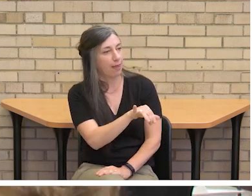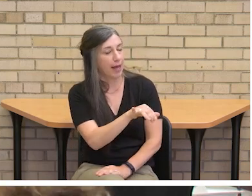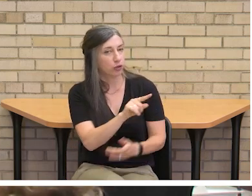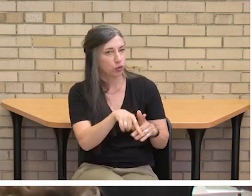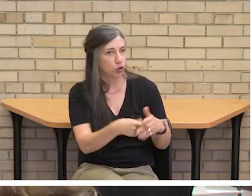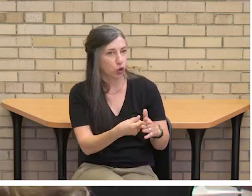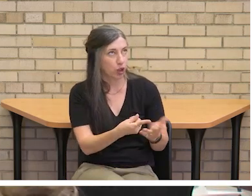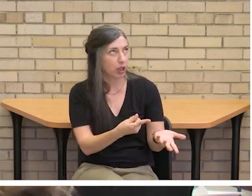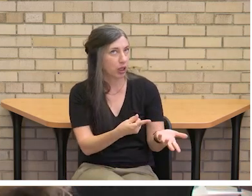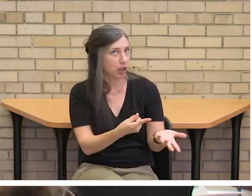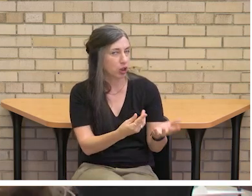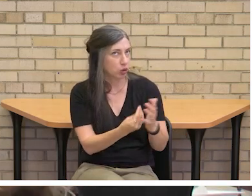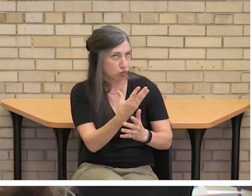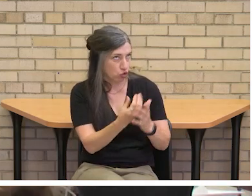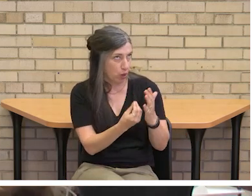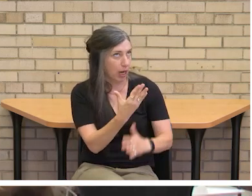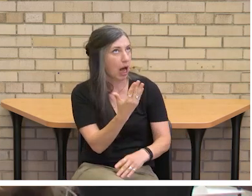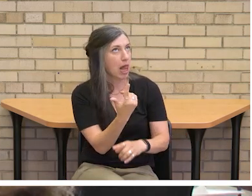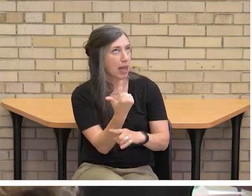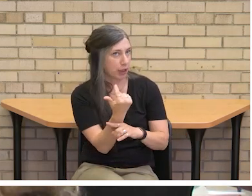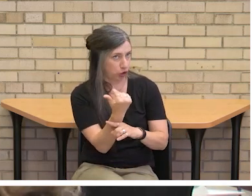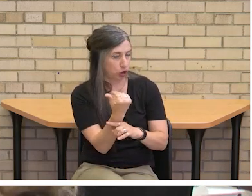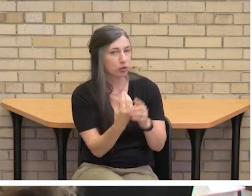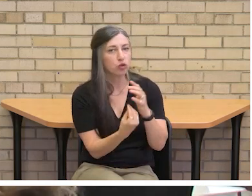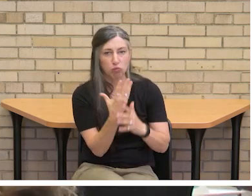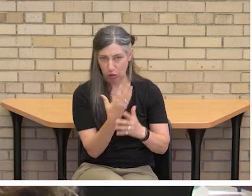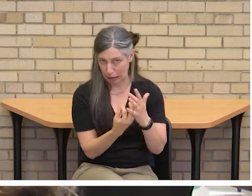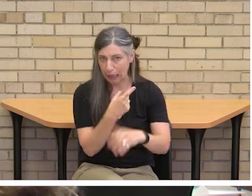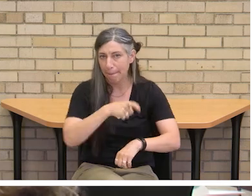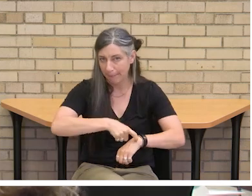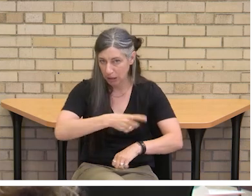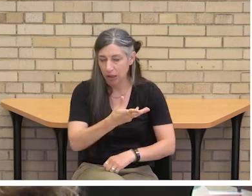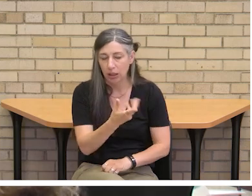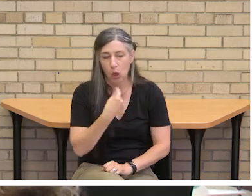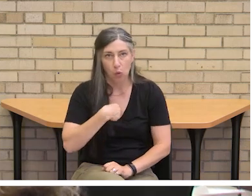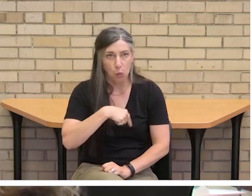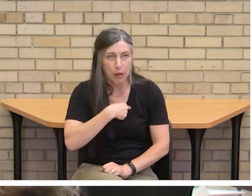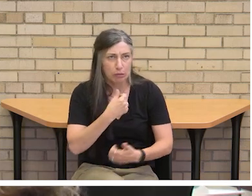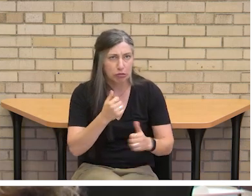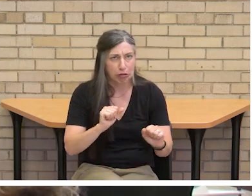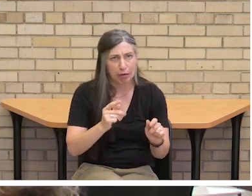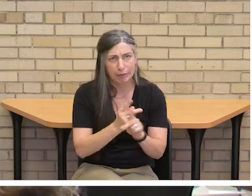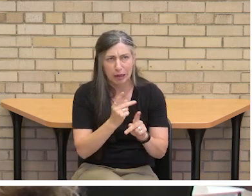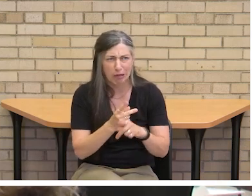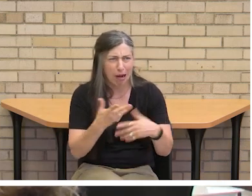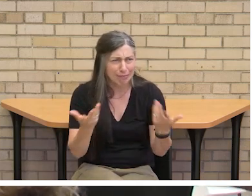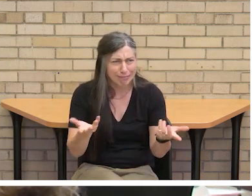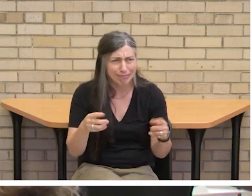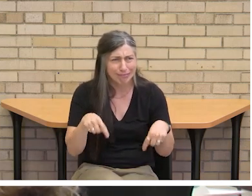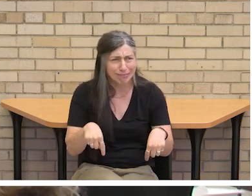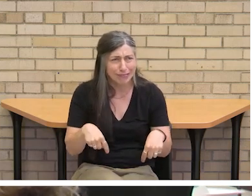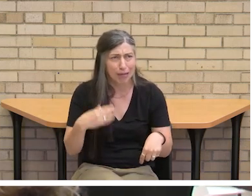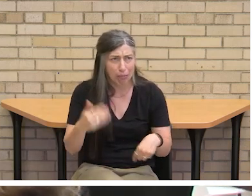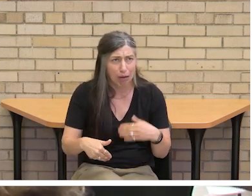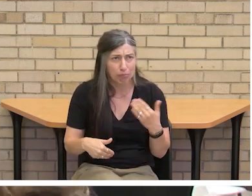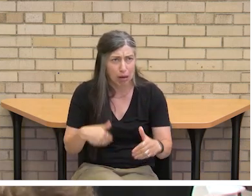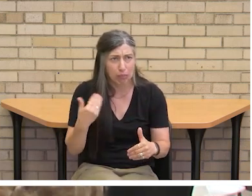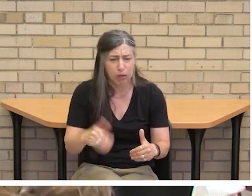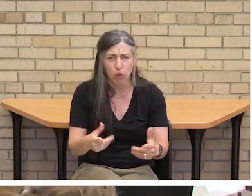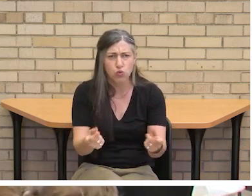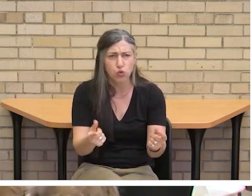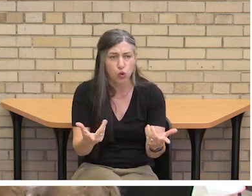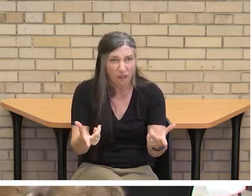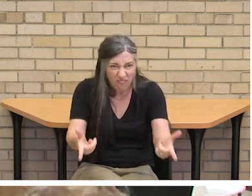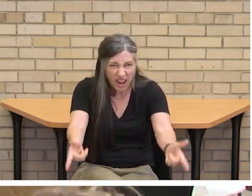happened in the late spring of last year. As we were trying to figure out how to expedite this process, making the decision: do we repair the bridge, try